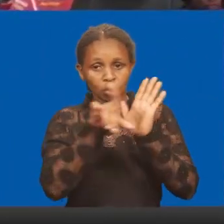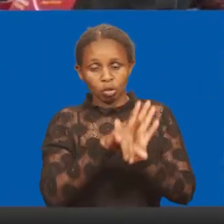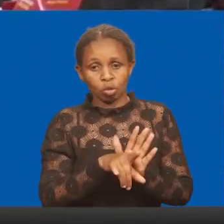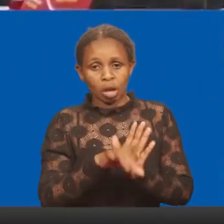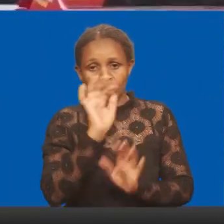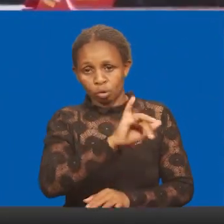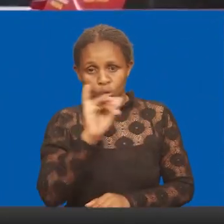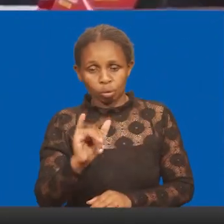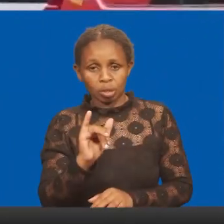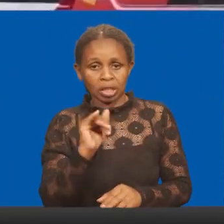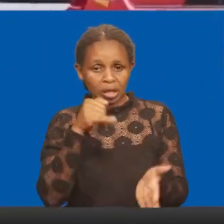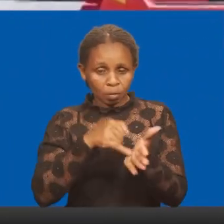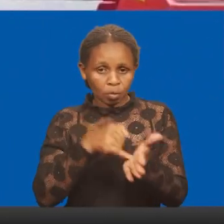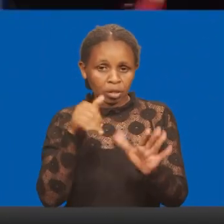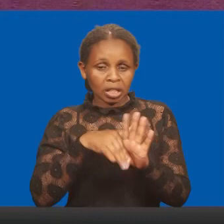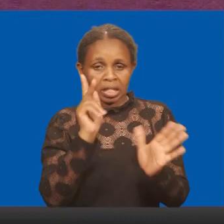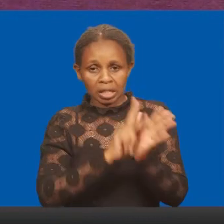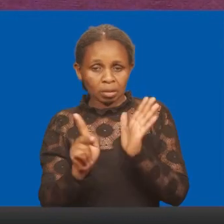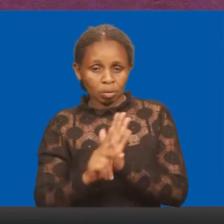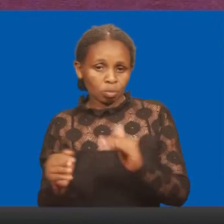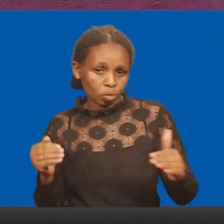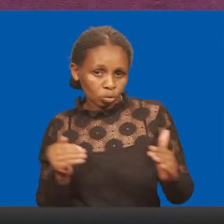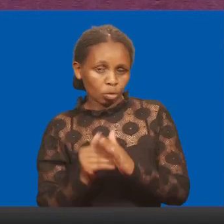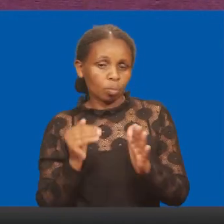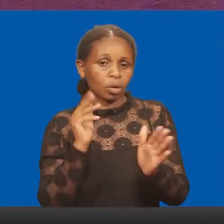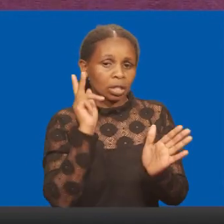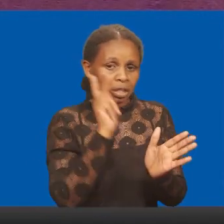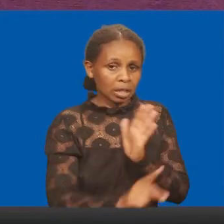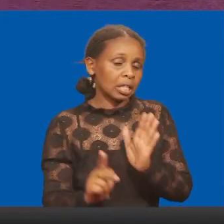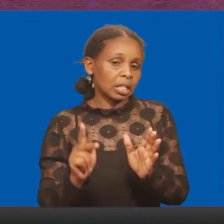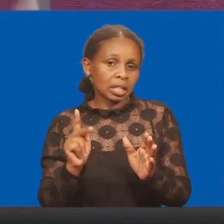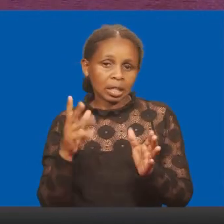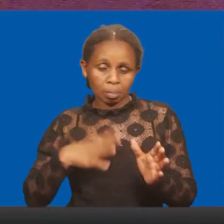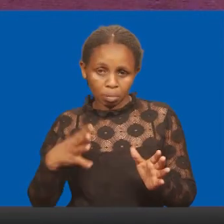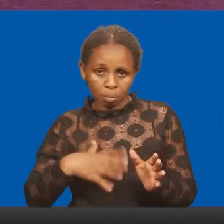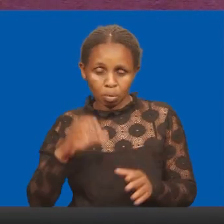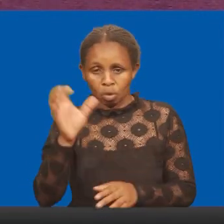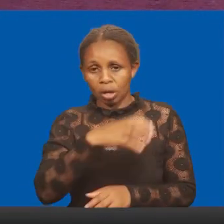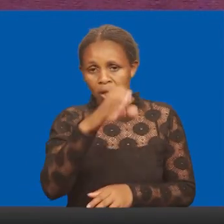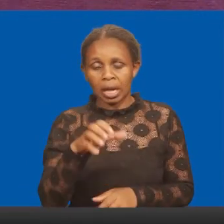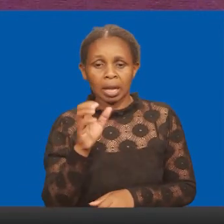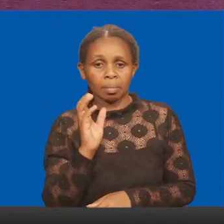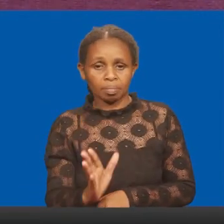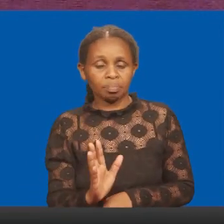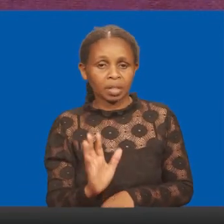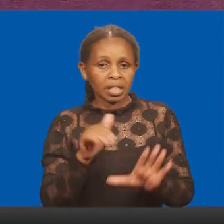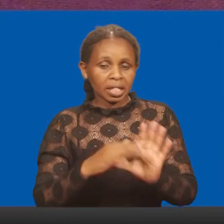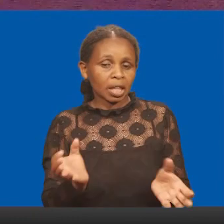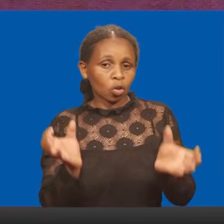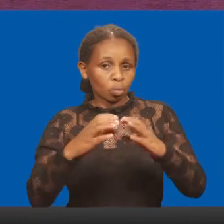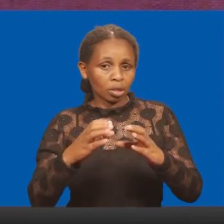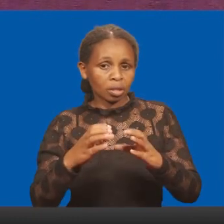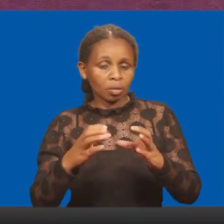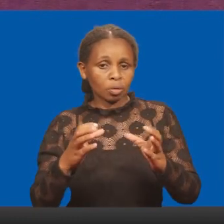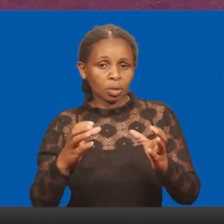na kuwatia mbaroni wahusika wa mauaji haya. We need to stop giving abusers and potential murderers a